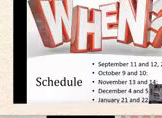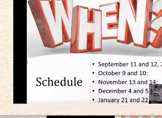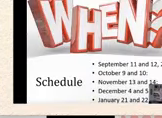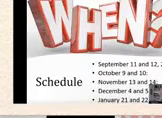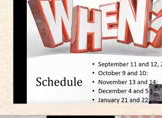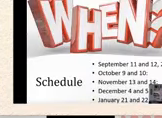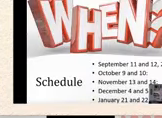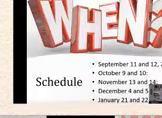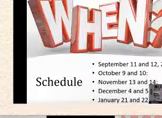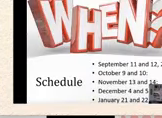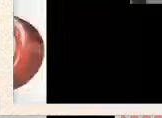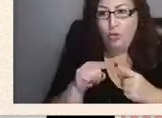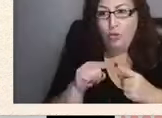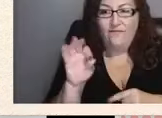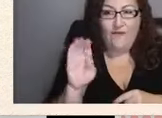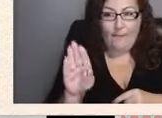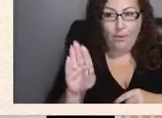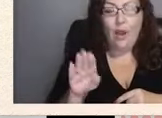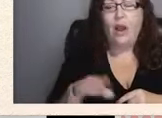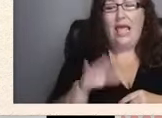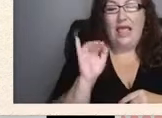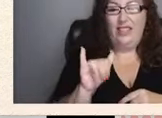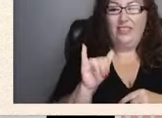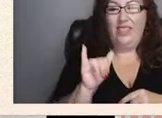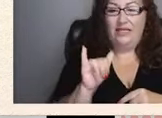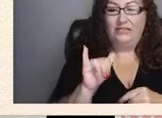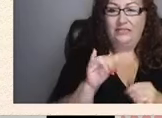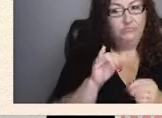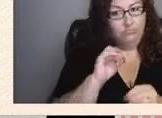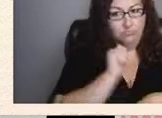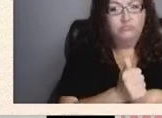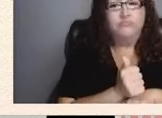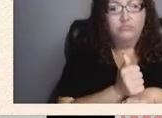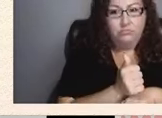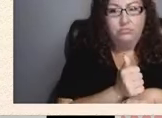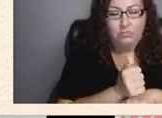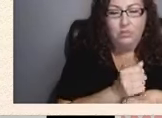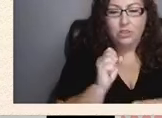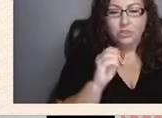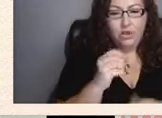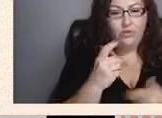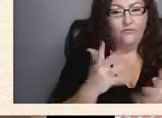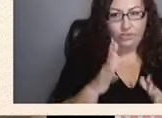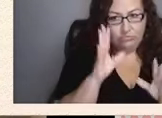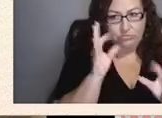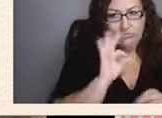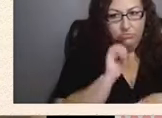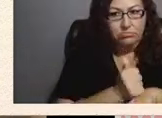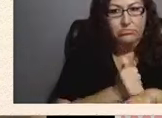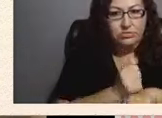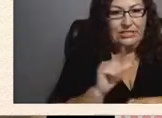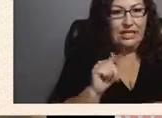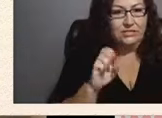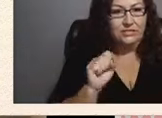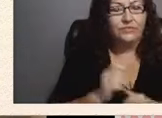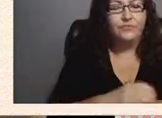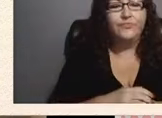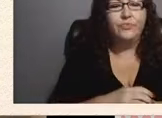February. And those are lockdown. So those dates are their lockdown dates. Partners